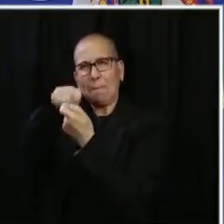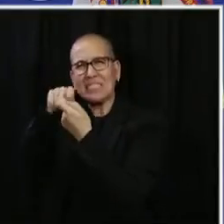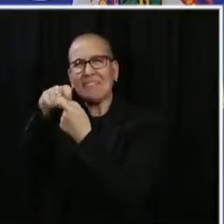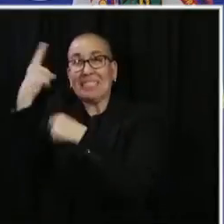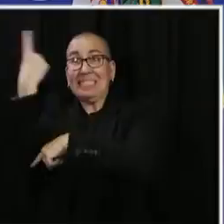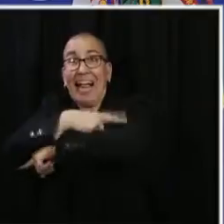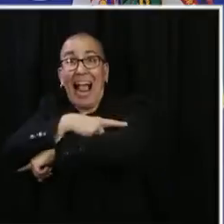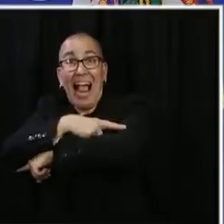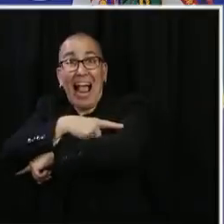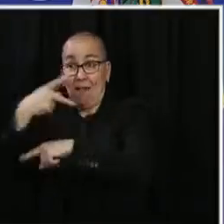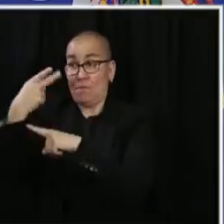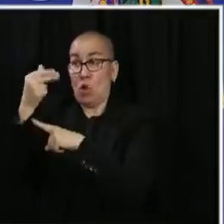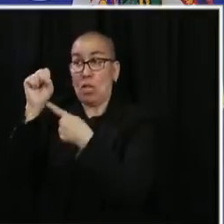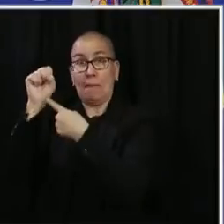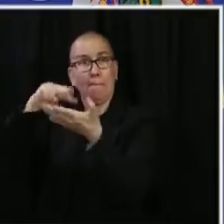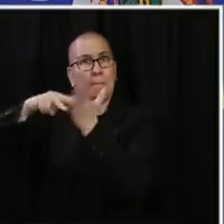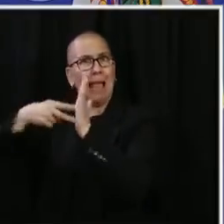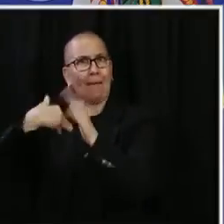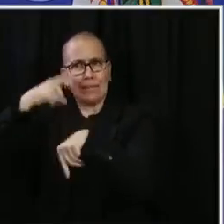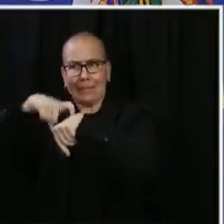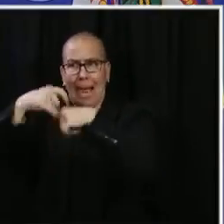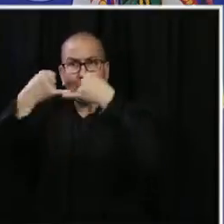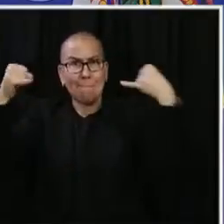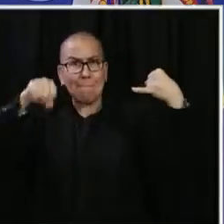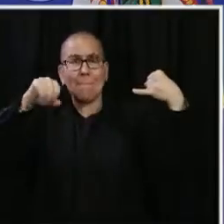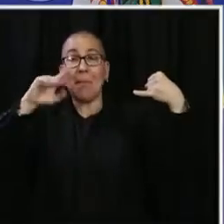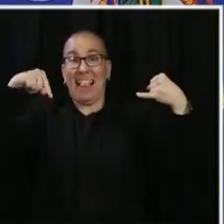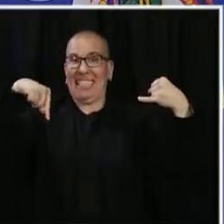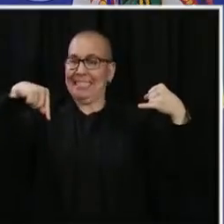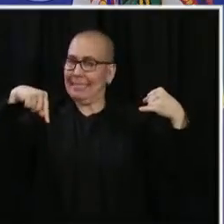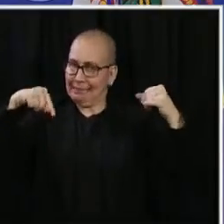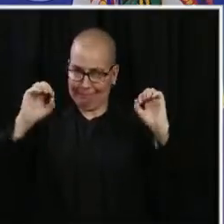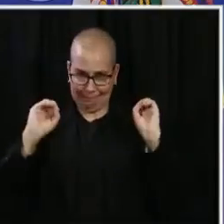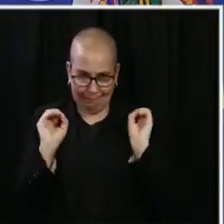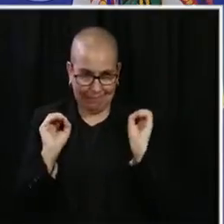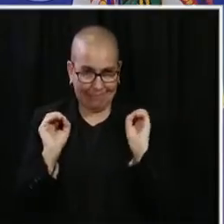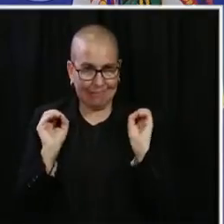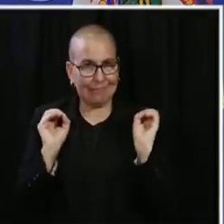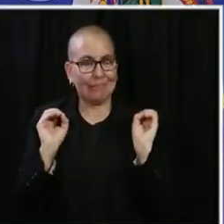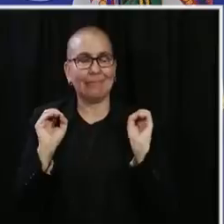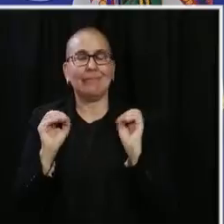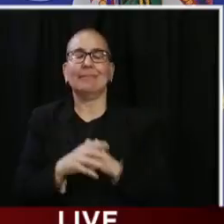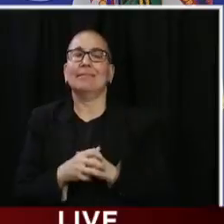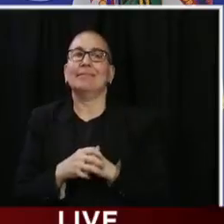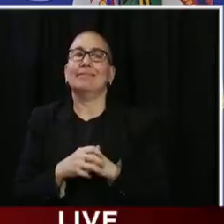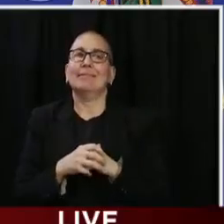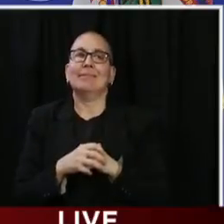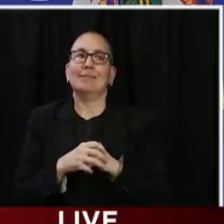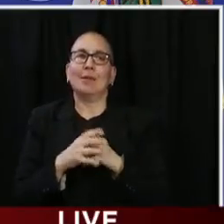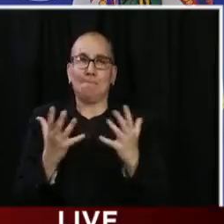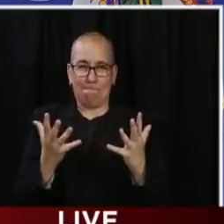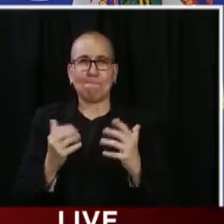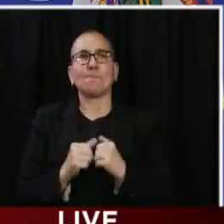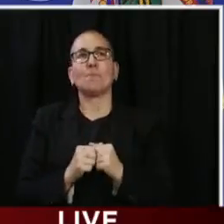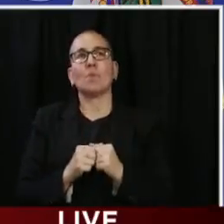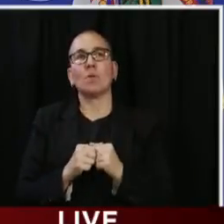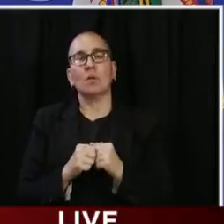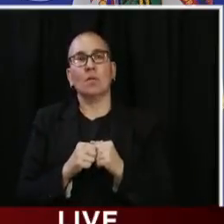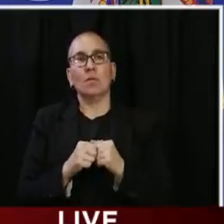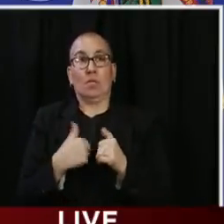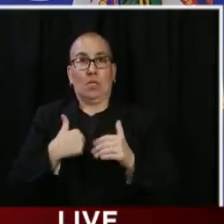health perspective, from an economic perspective, that give a sense of what's on the horizon. So I would encourage people to go